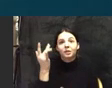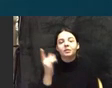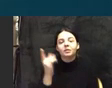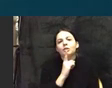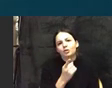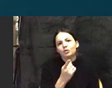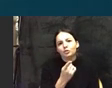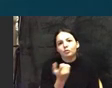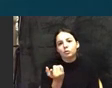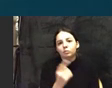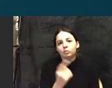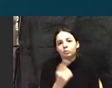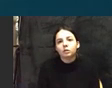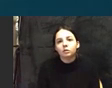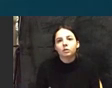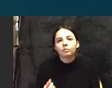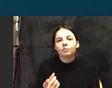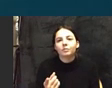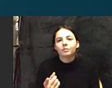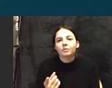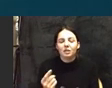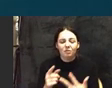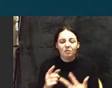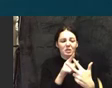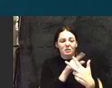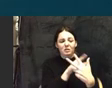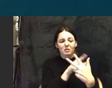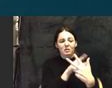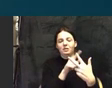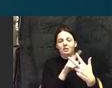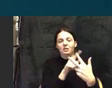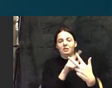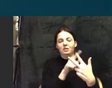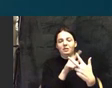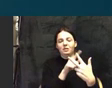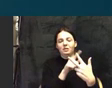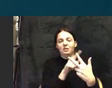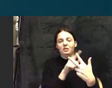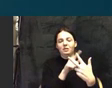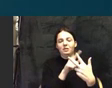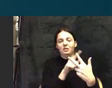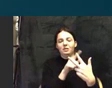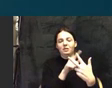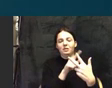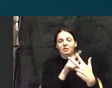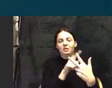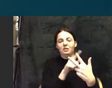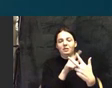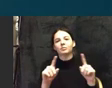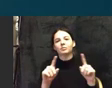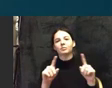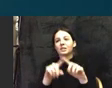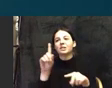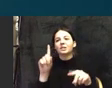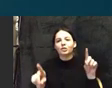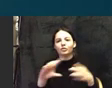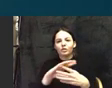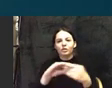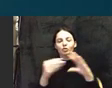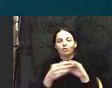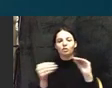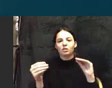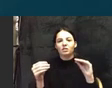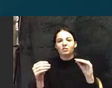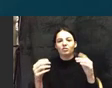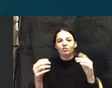and The Land of Permanent Goodbyes, despite all of it being true, I still had to combine different stories. This was just one story. But I'm really excited about